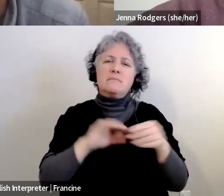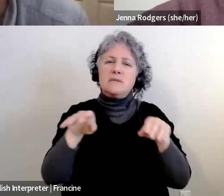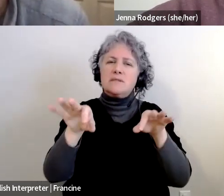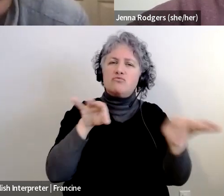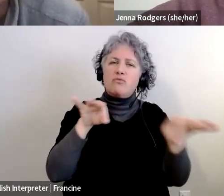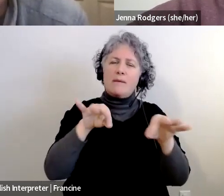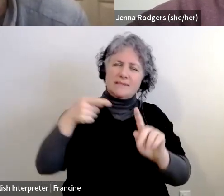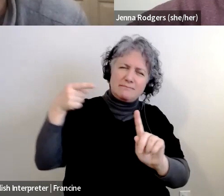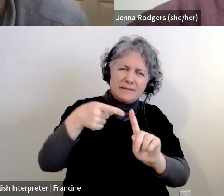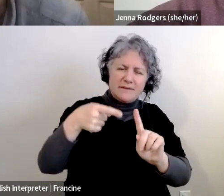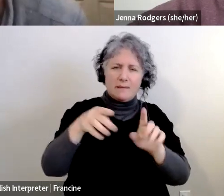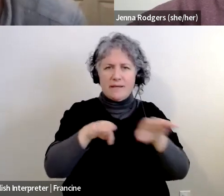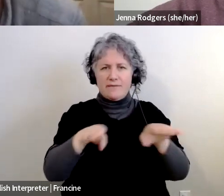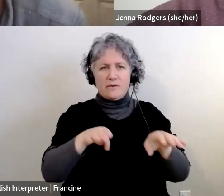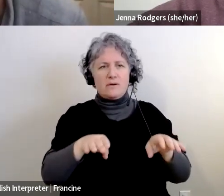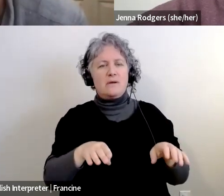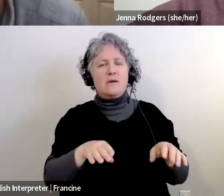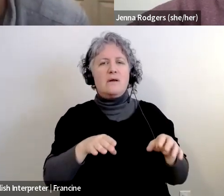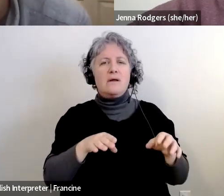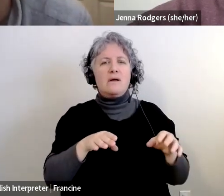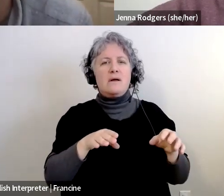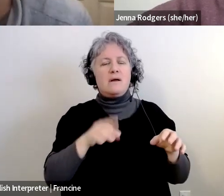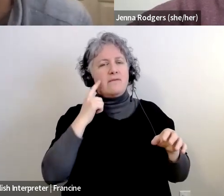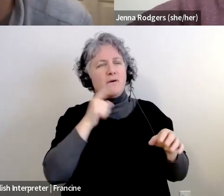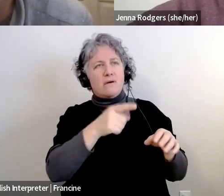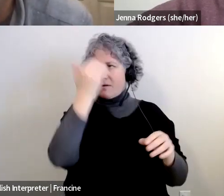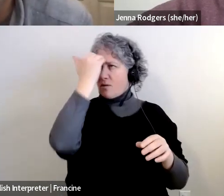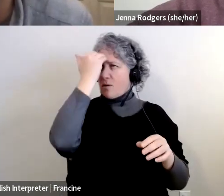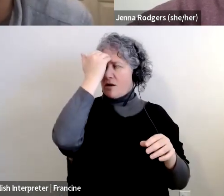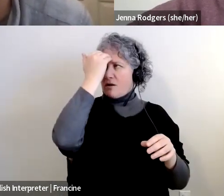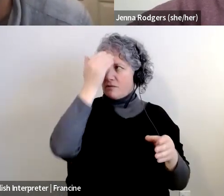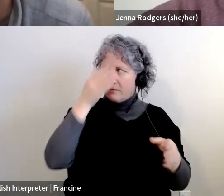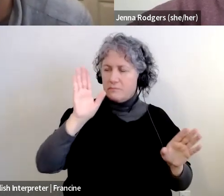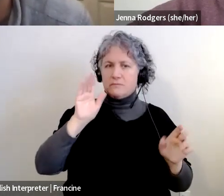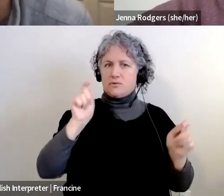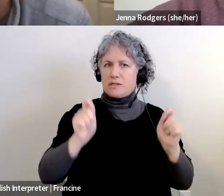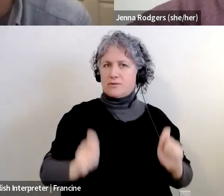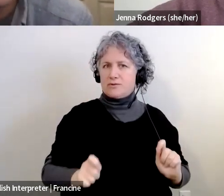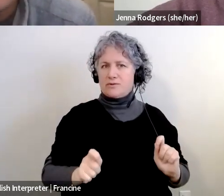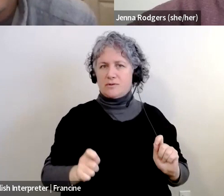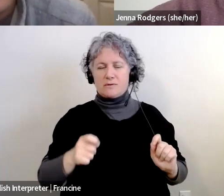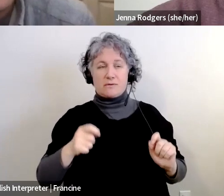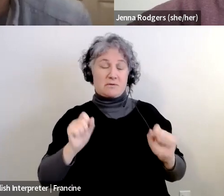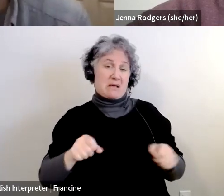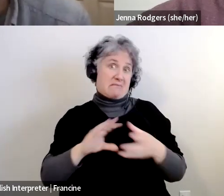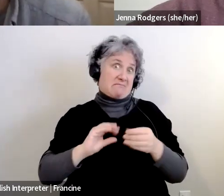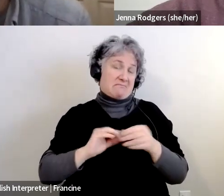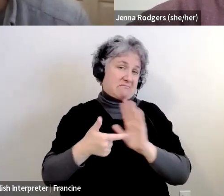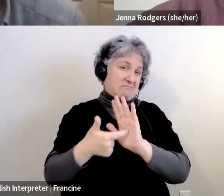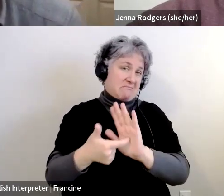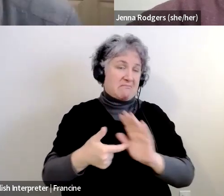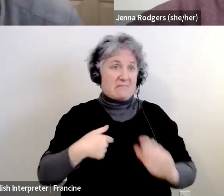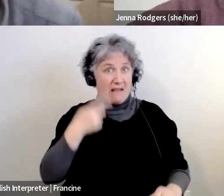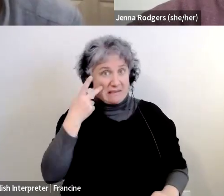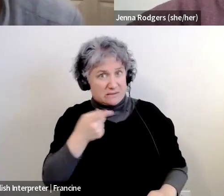a chance for folks to, again, build awareness, but for it to change. So you can say, I see that you're